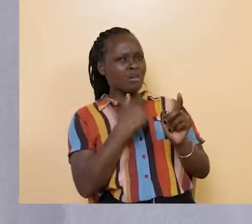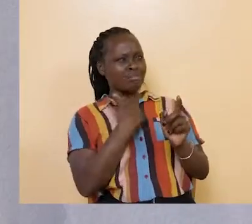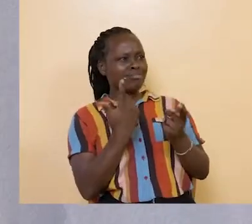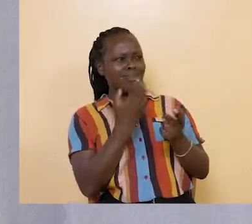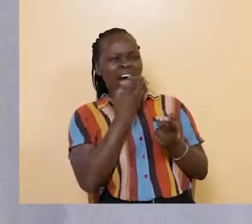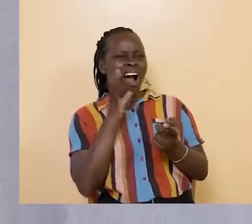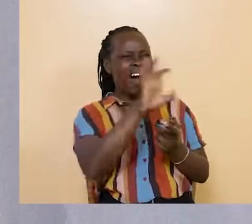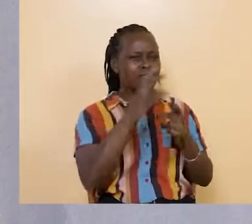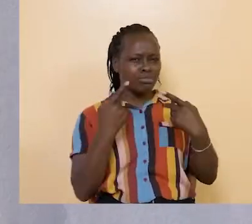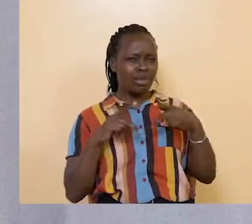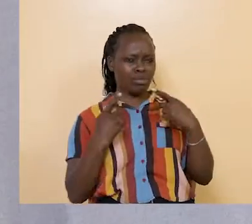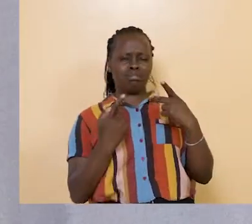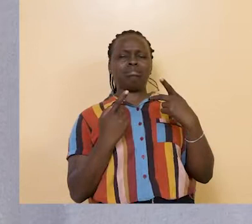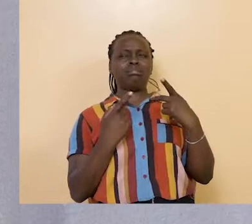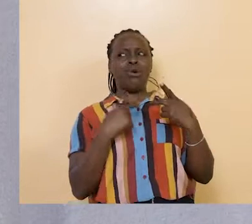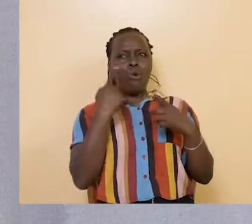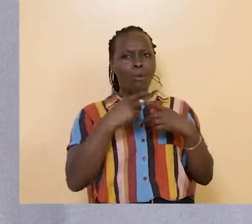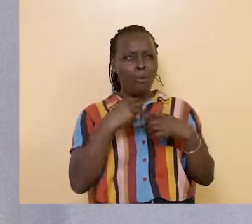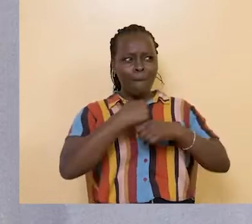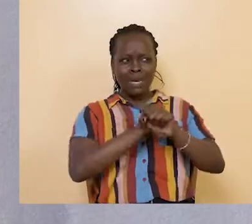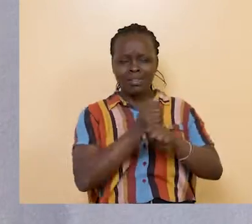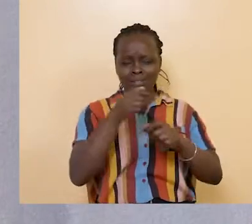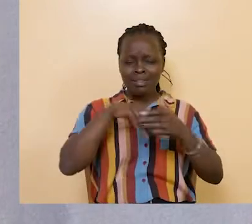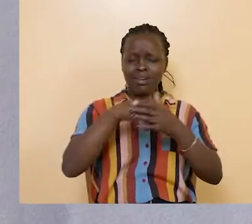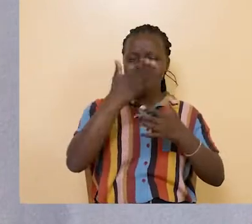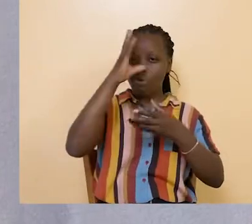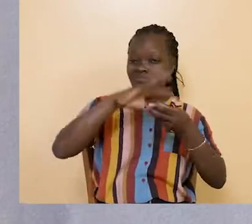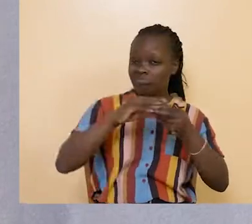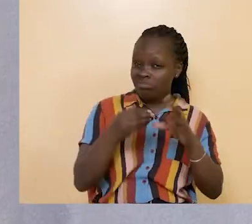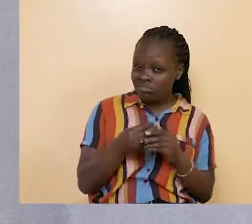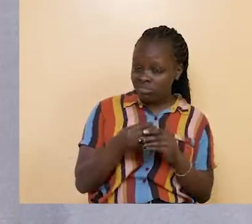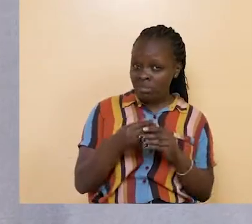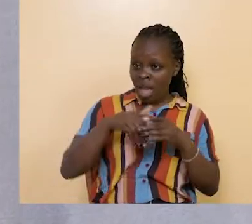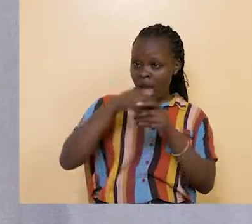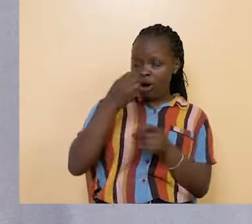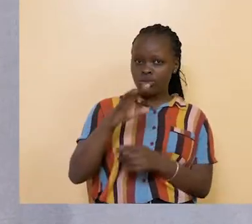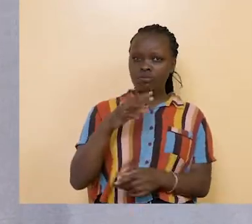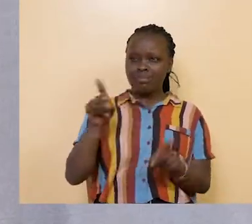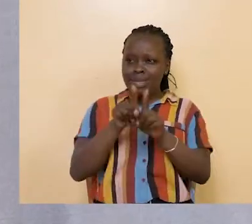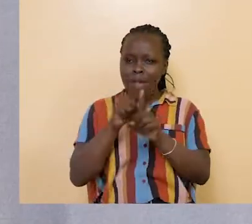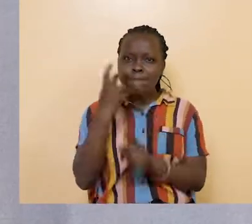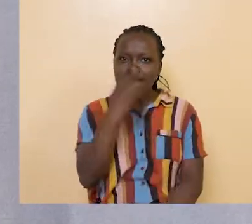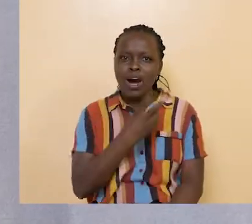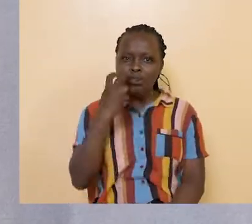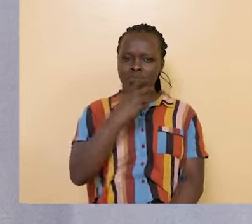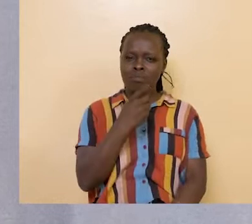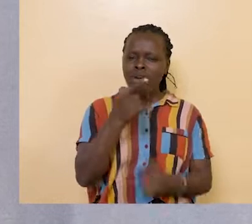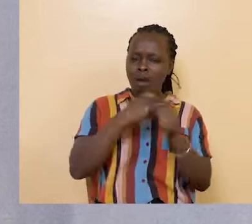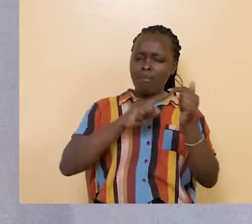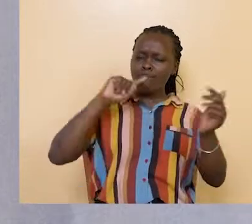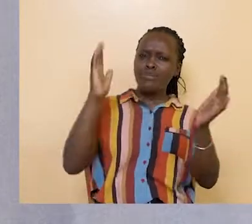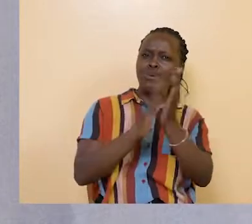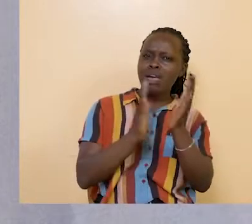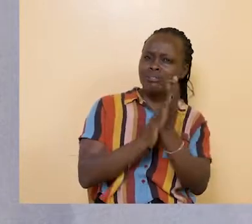curse human beings who have been made in God's likeness. Out of the same mouth come praise and